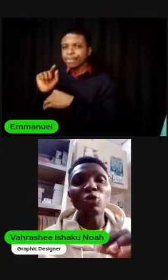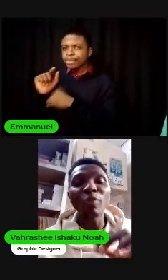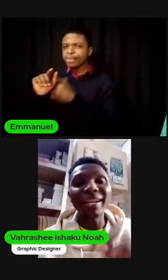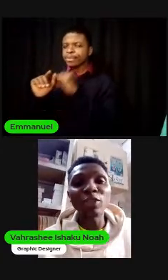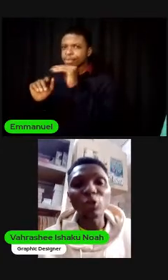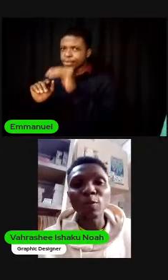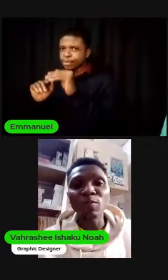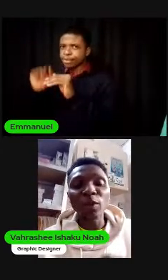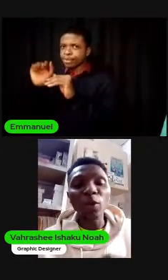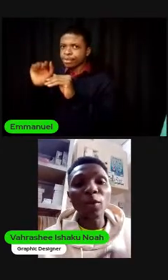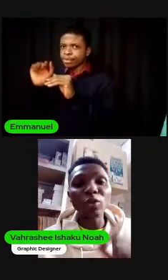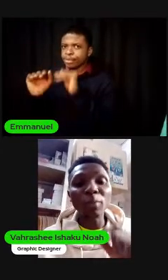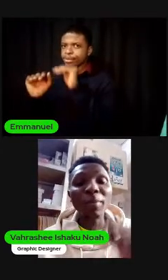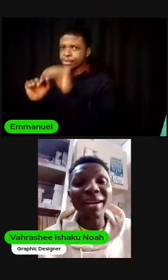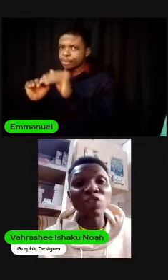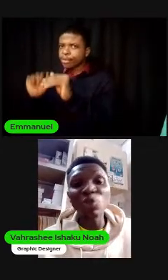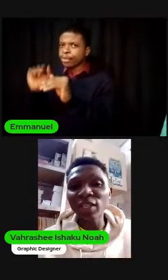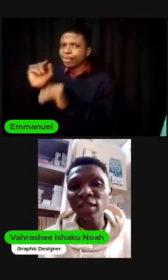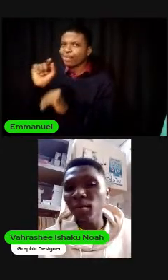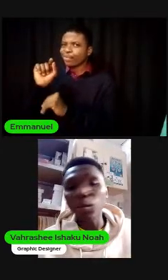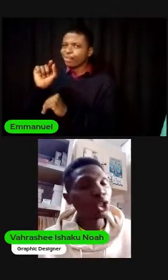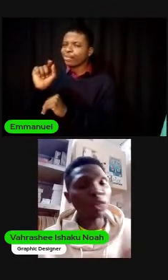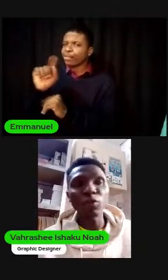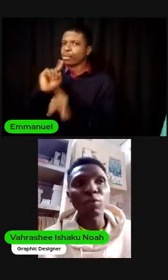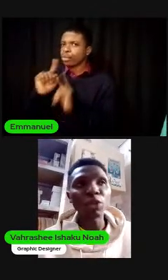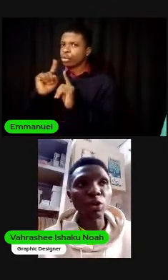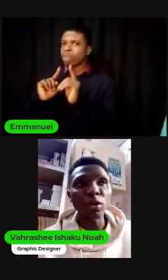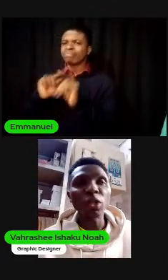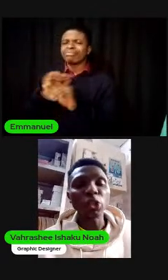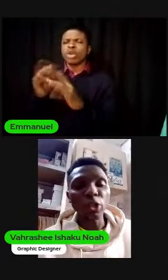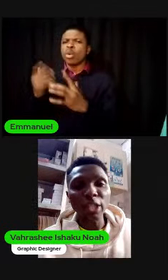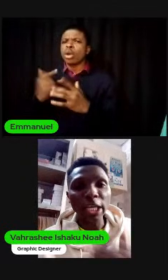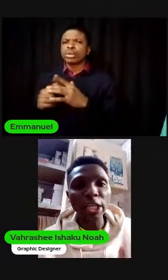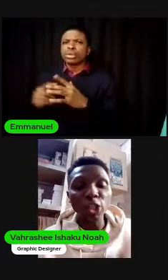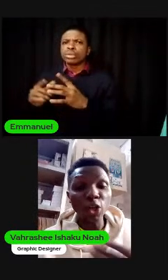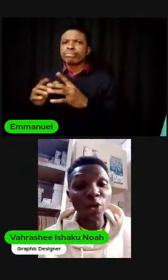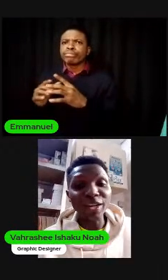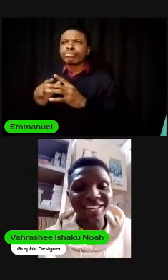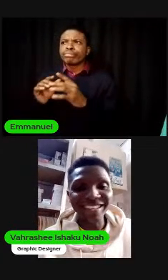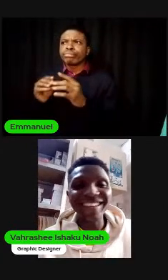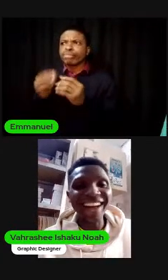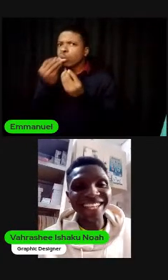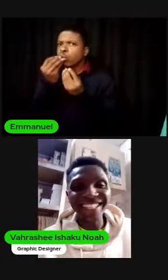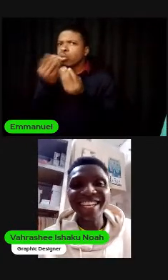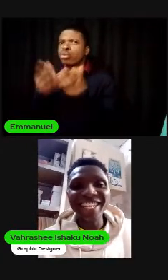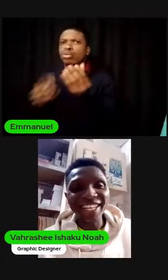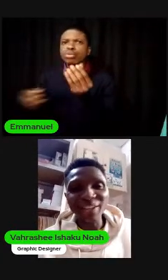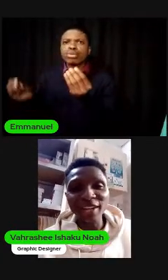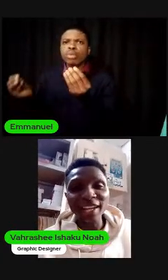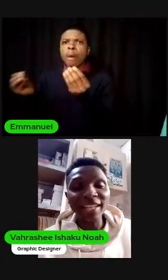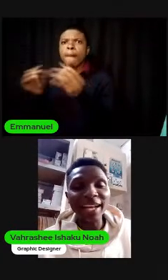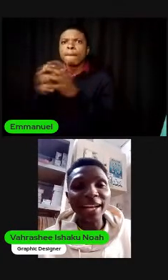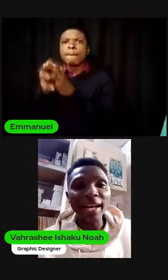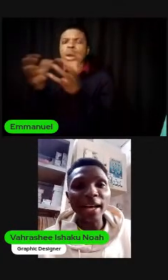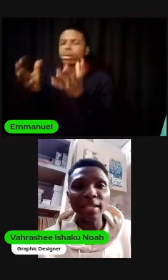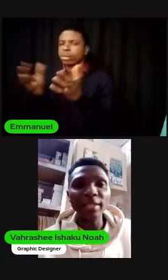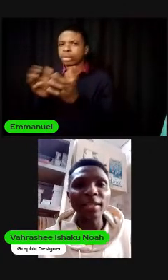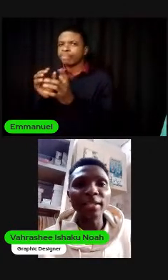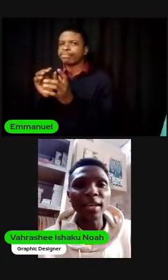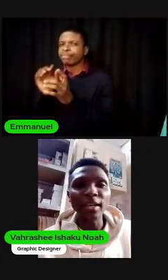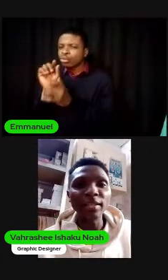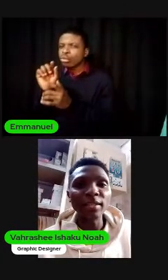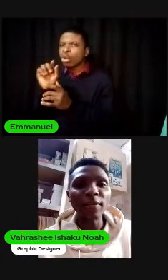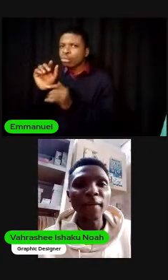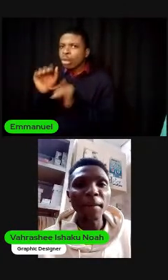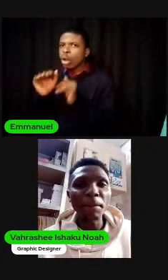bit, little by little. Don't want to bombard you with much information. Just take it slowly, right? Good. Next slide. I think that